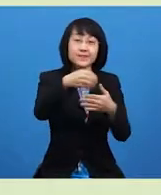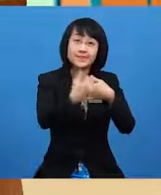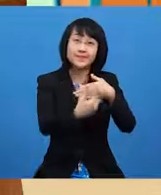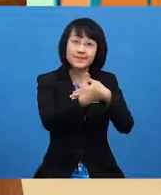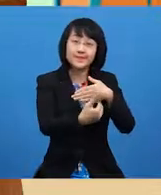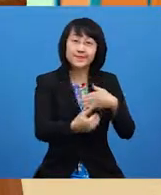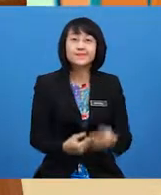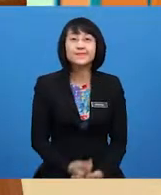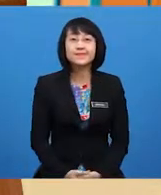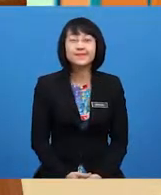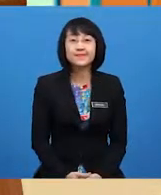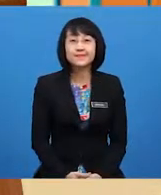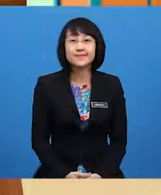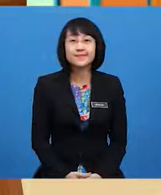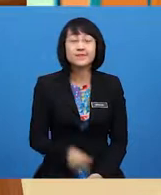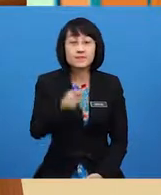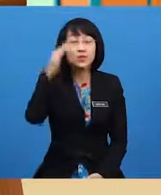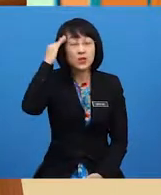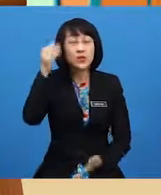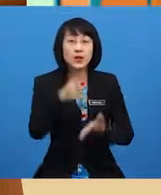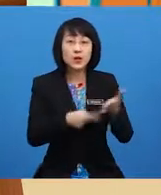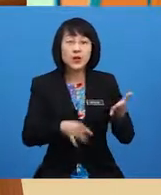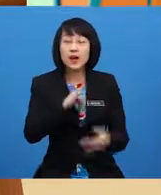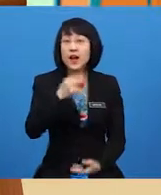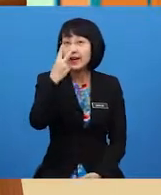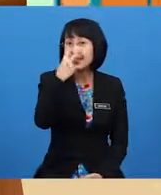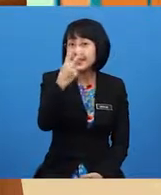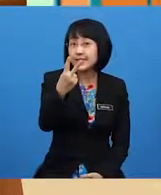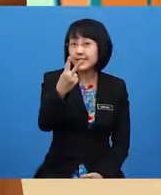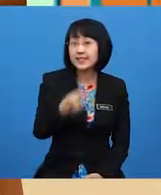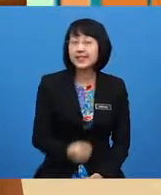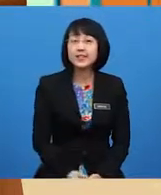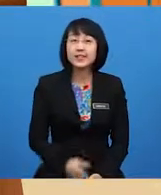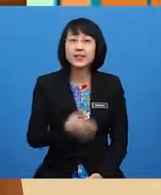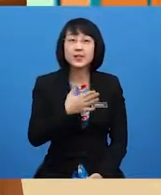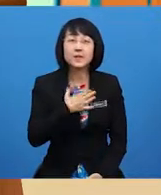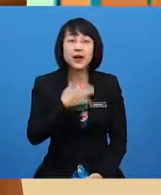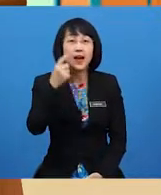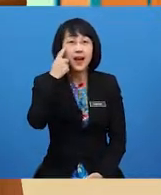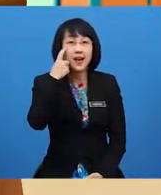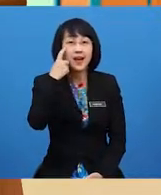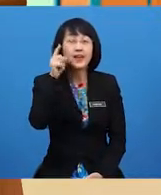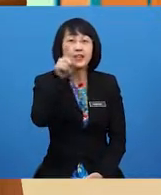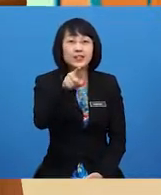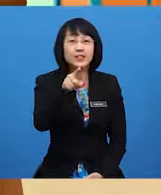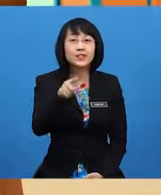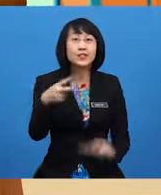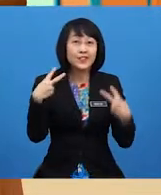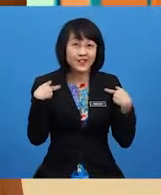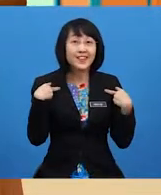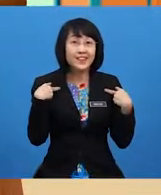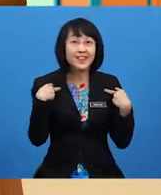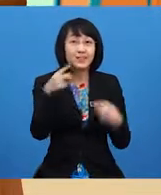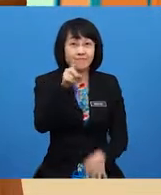Nice. Oh, you know what? I see with my eye, you have a